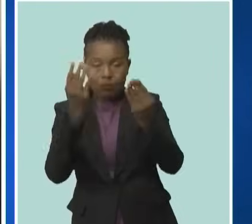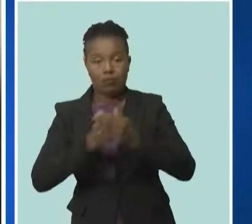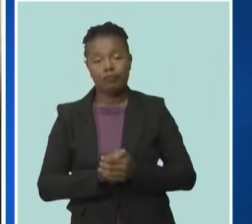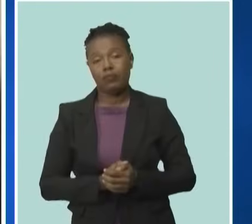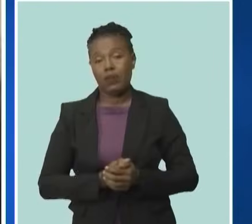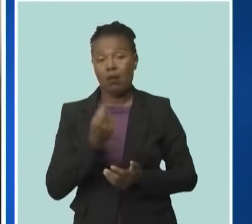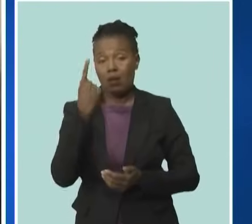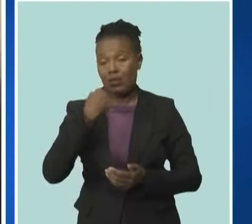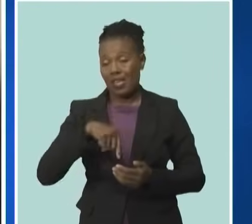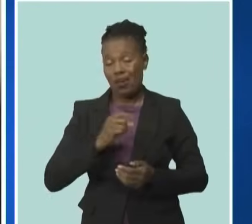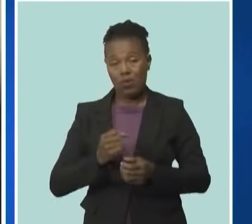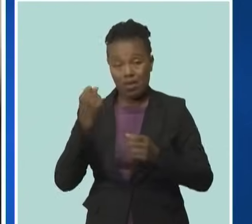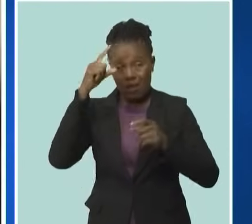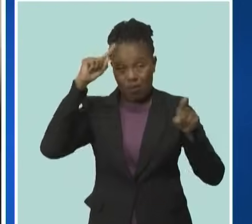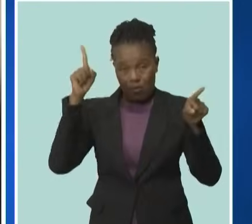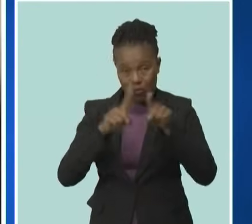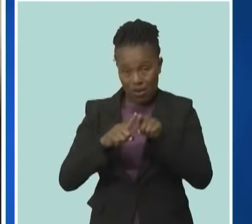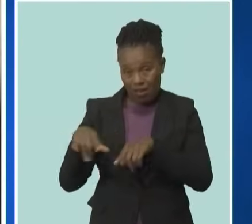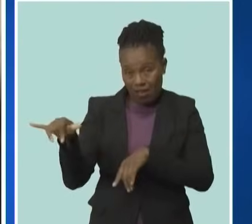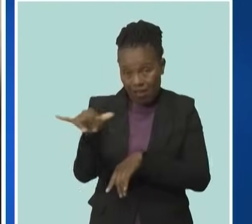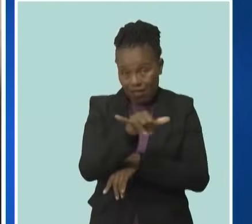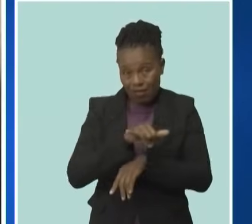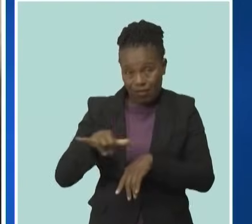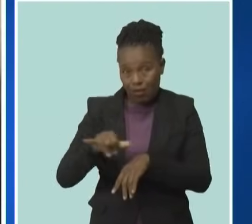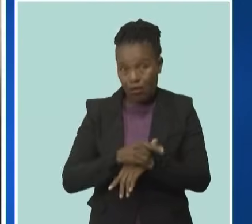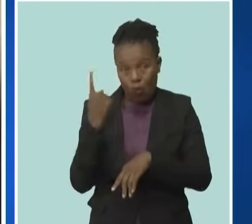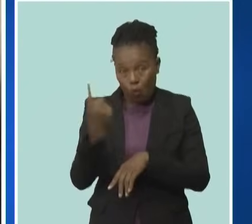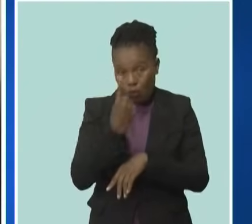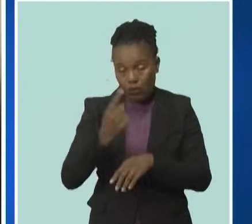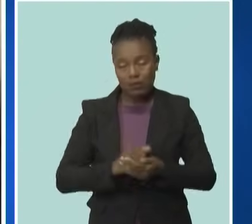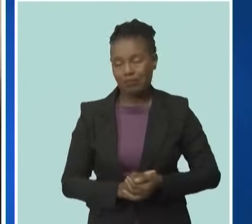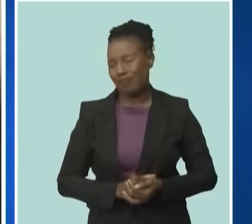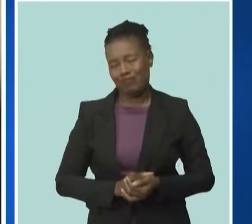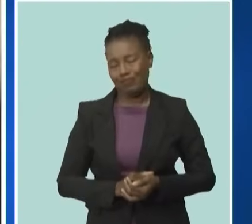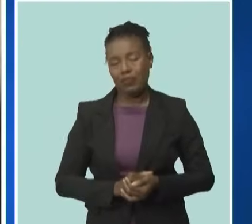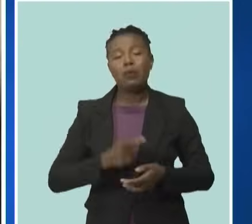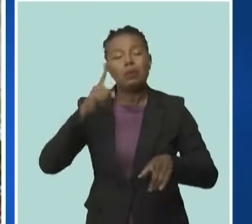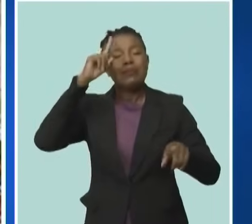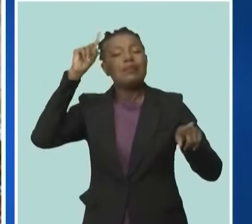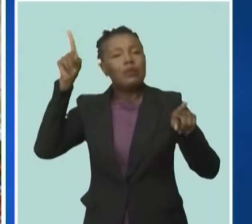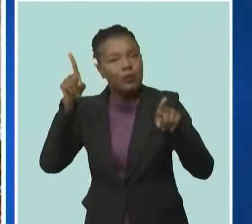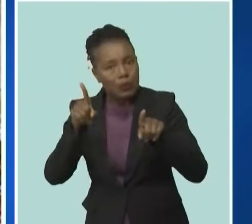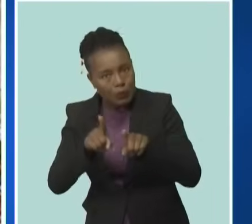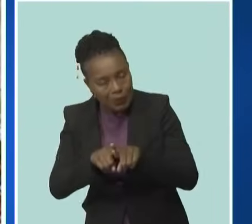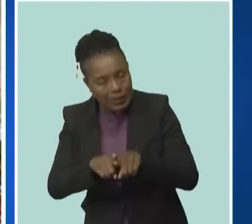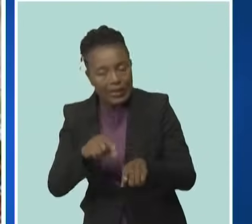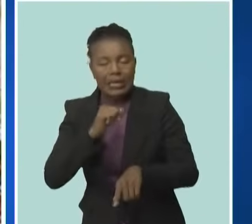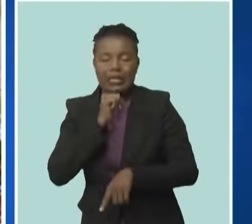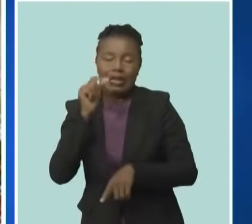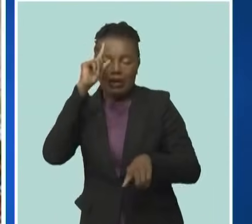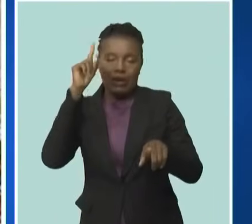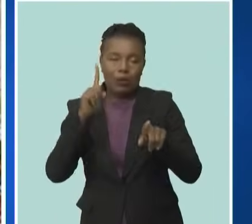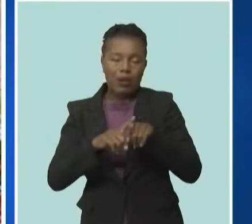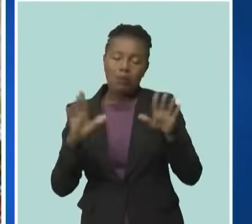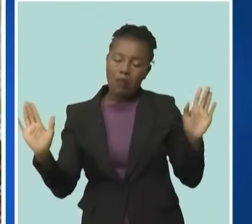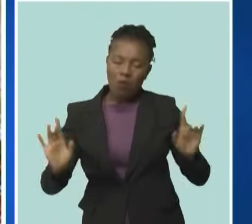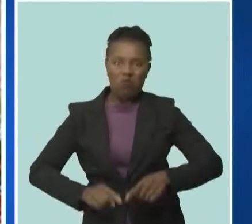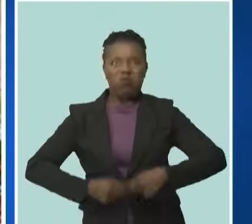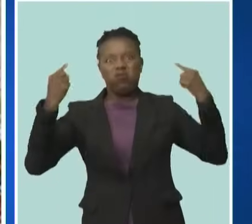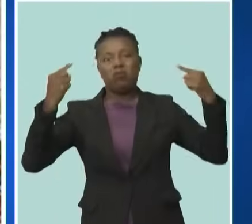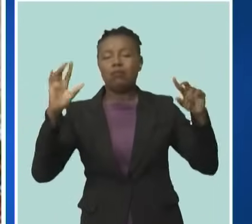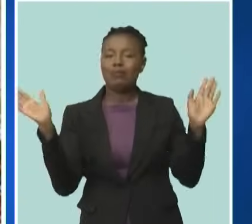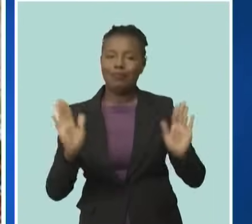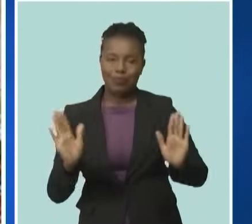insisted that we must be able to disagree without being disagreeable. Veteran Guyanese journalist